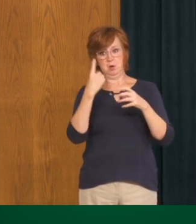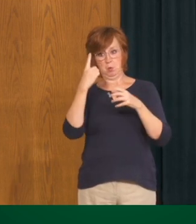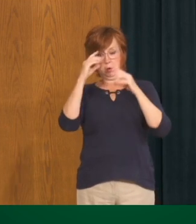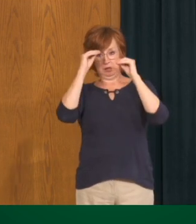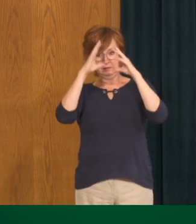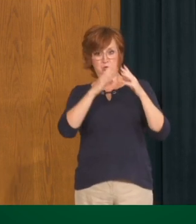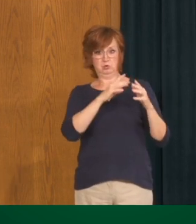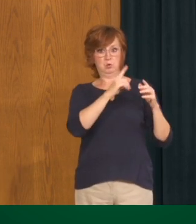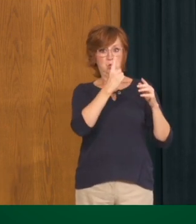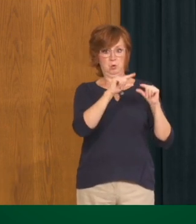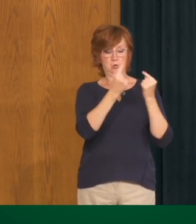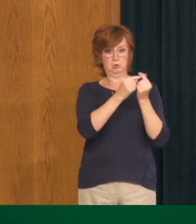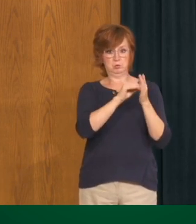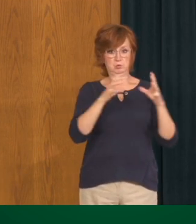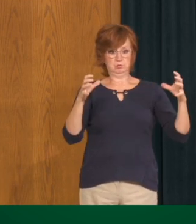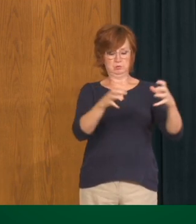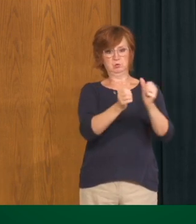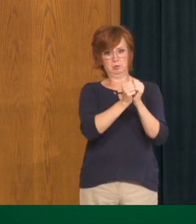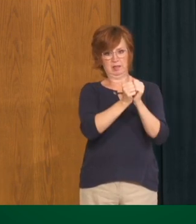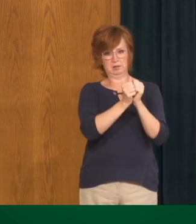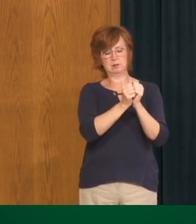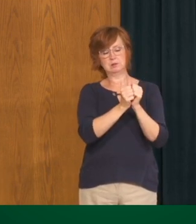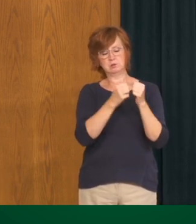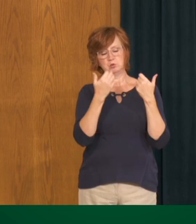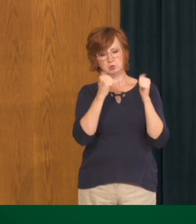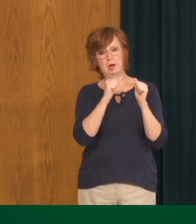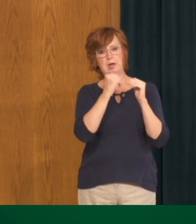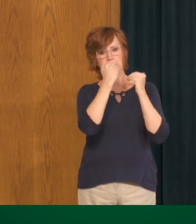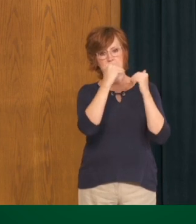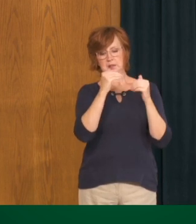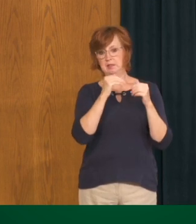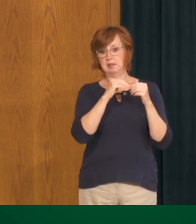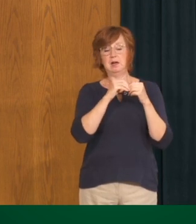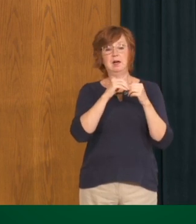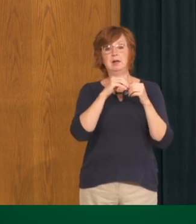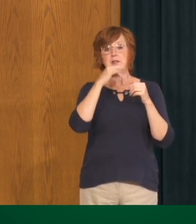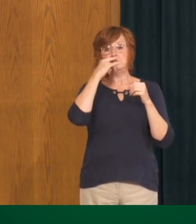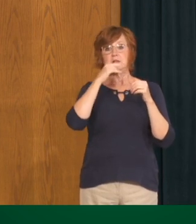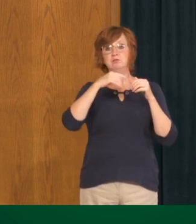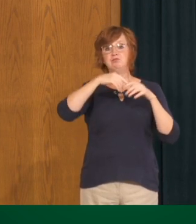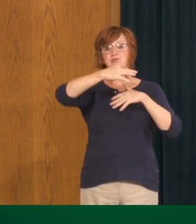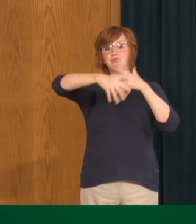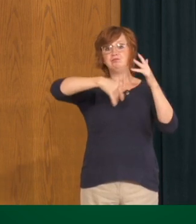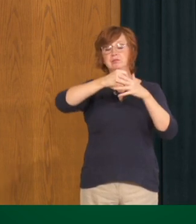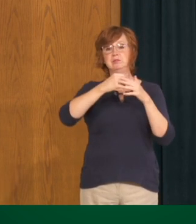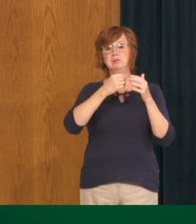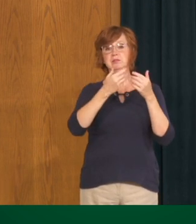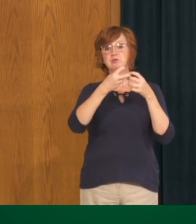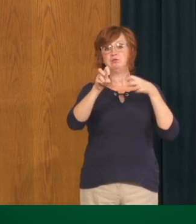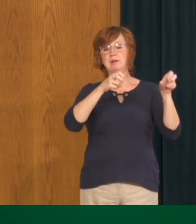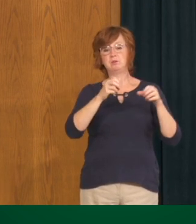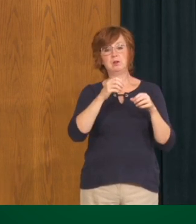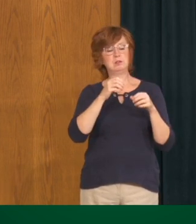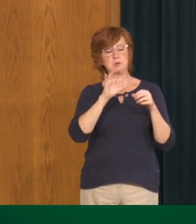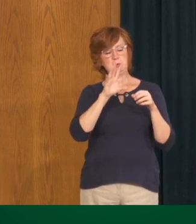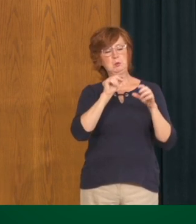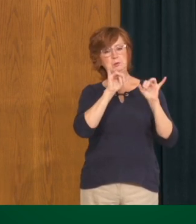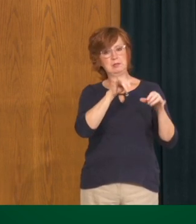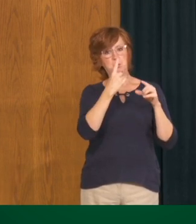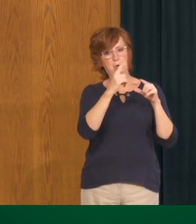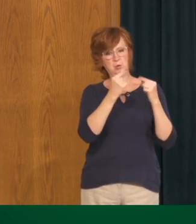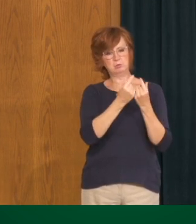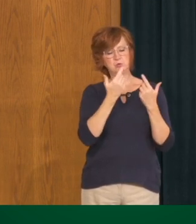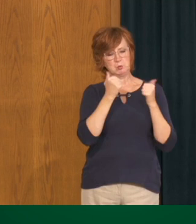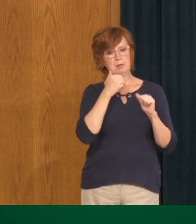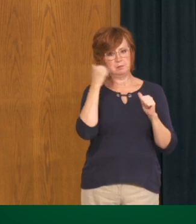limited number of students and keeping students in one cohort as much as possible. In elementary school settings, student